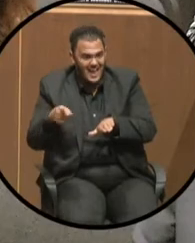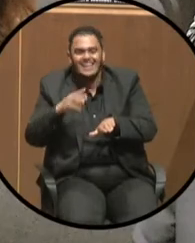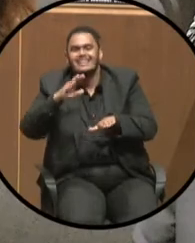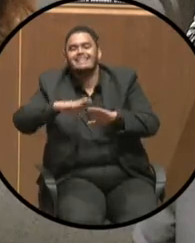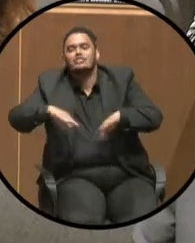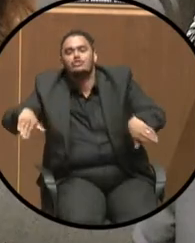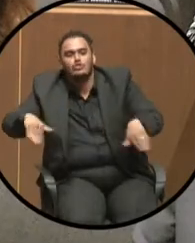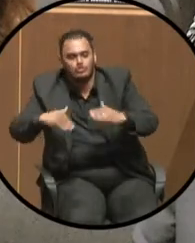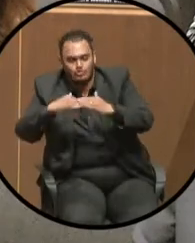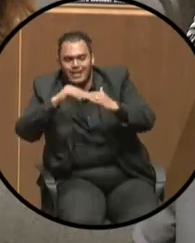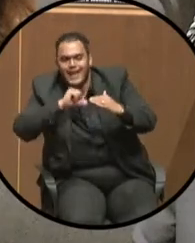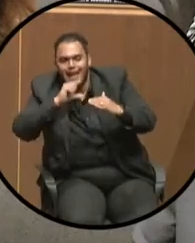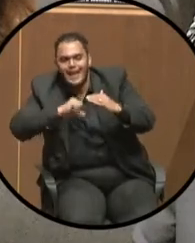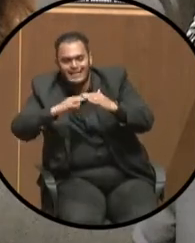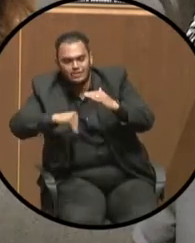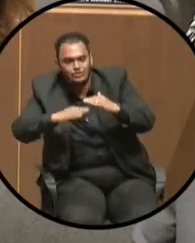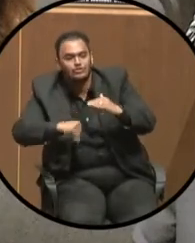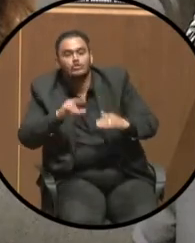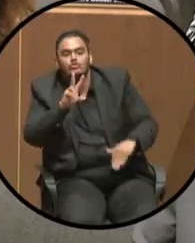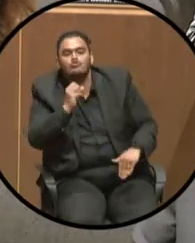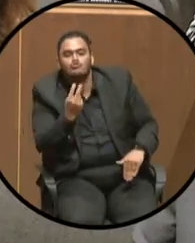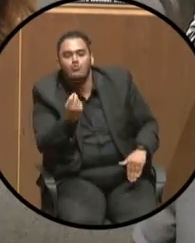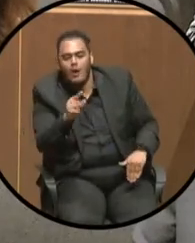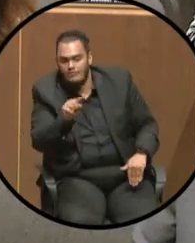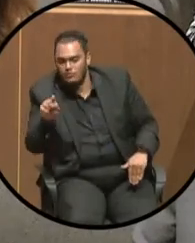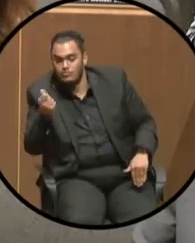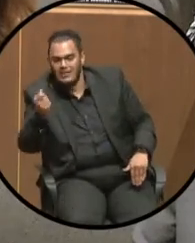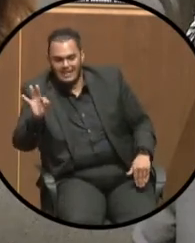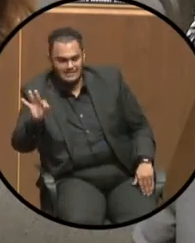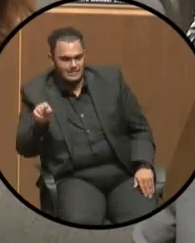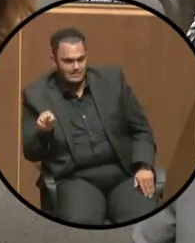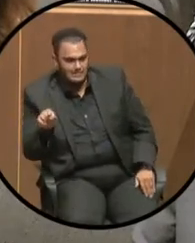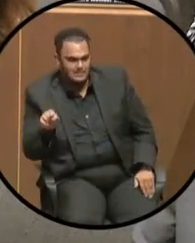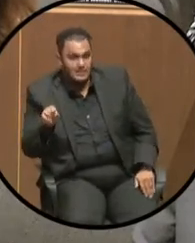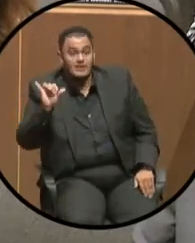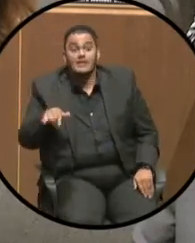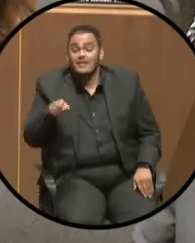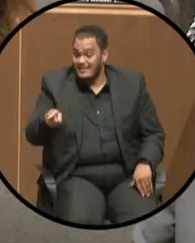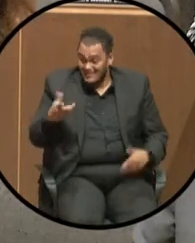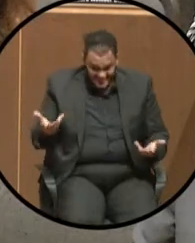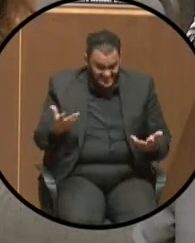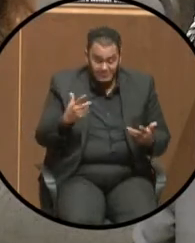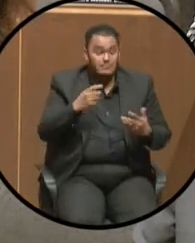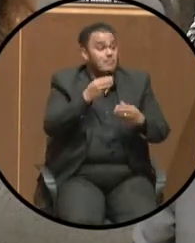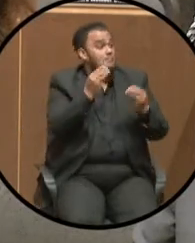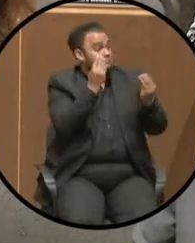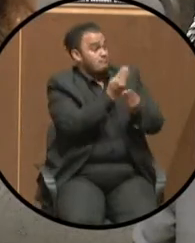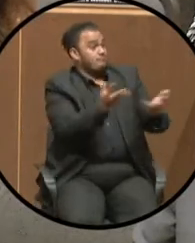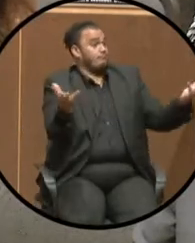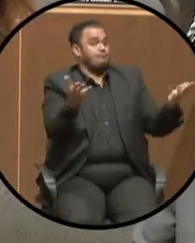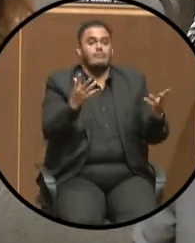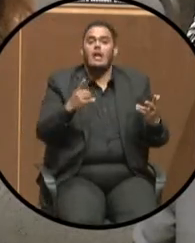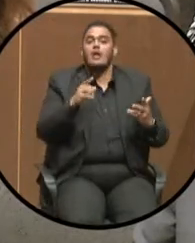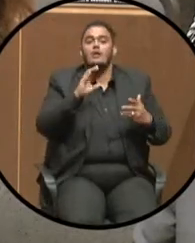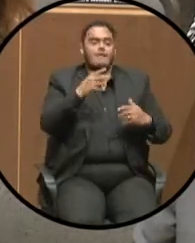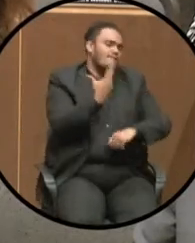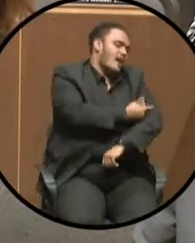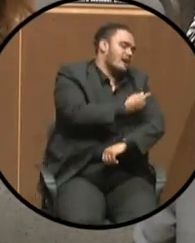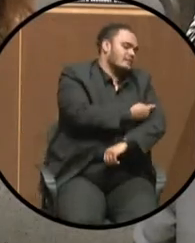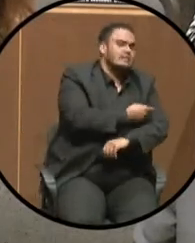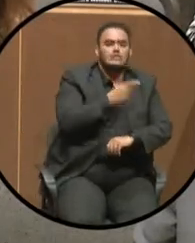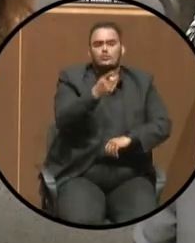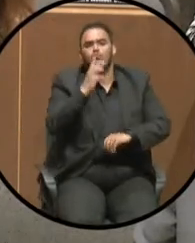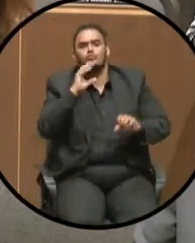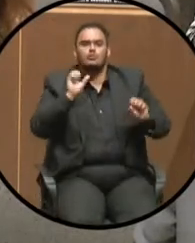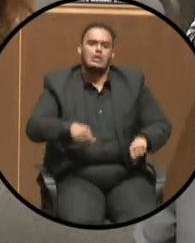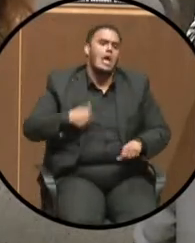18. The media wants you to believe that masks will keep you safe and the vaccine is going to give you your life back. But did you know that a recent study published in Public